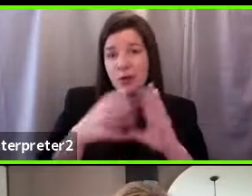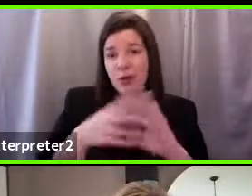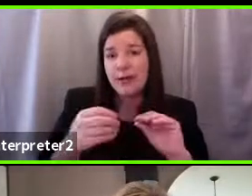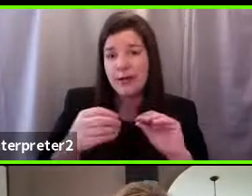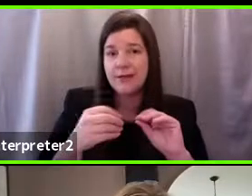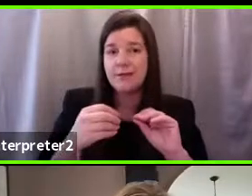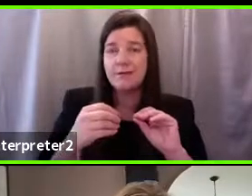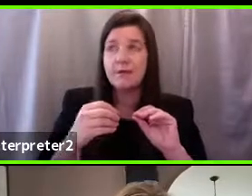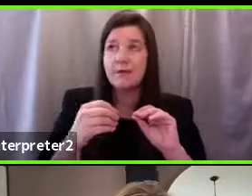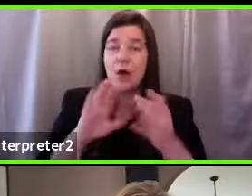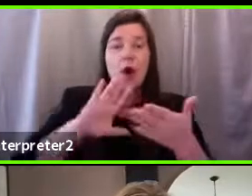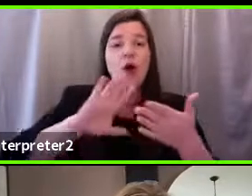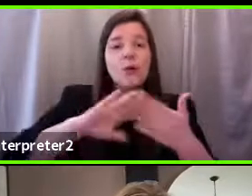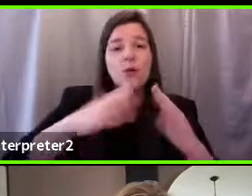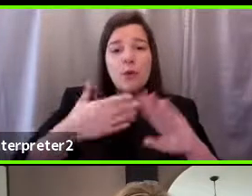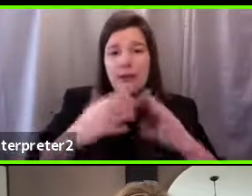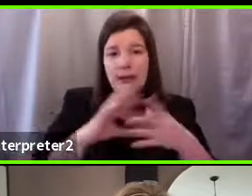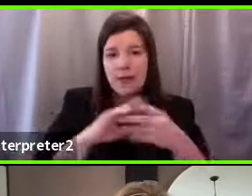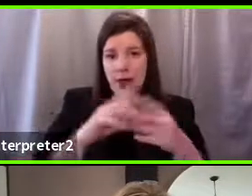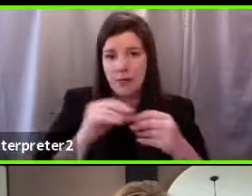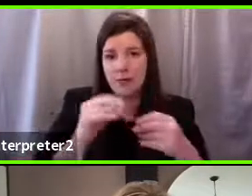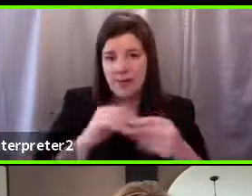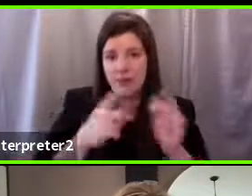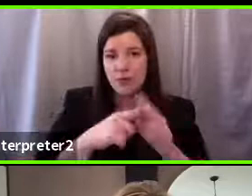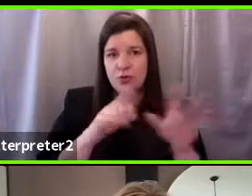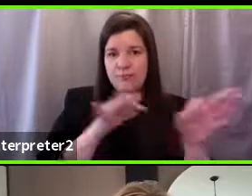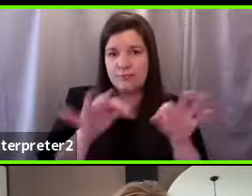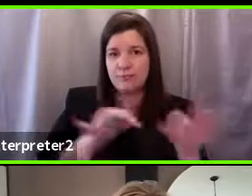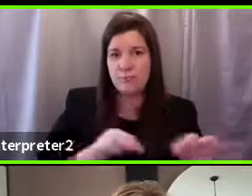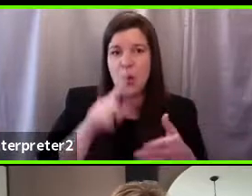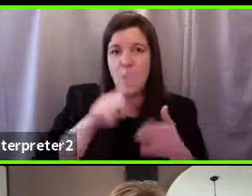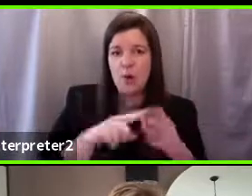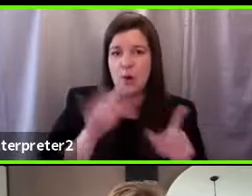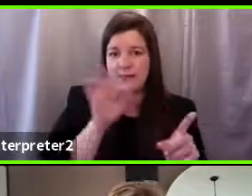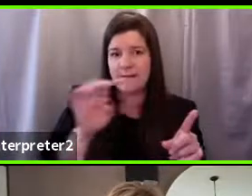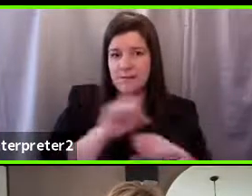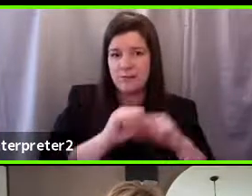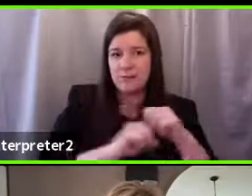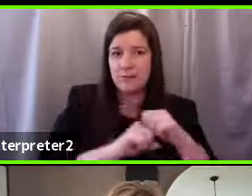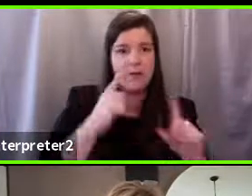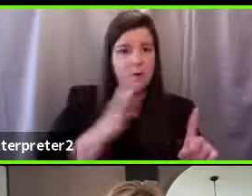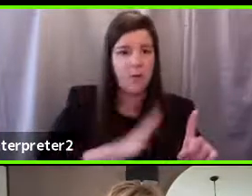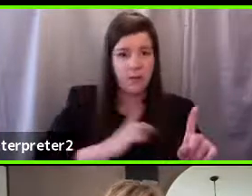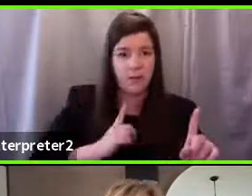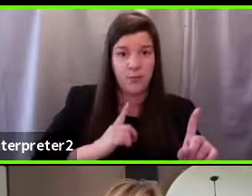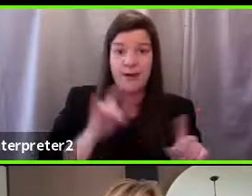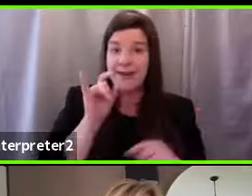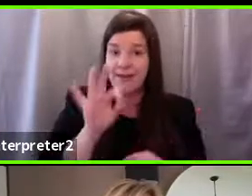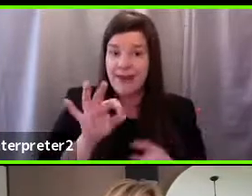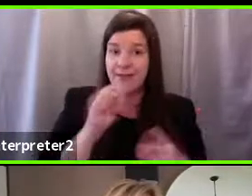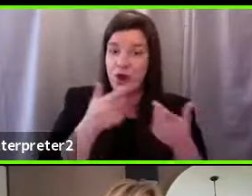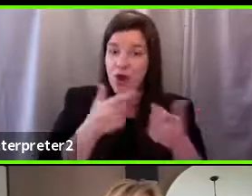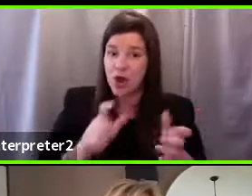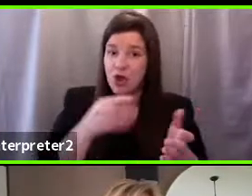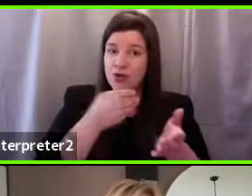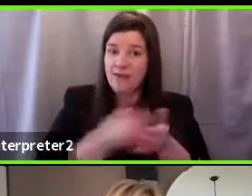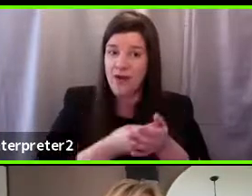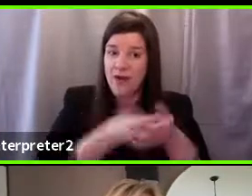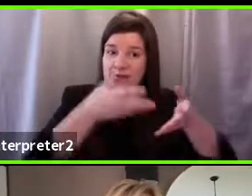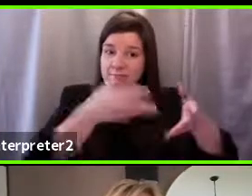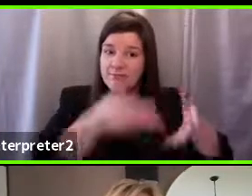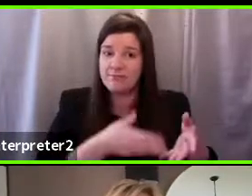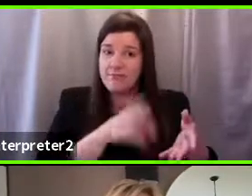to look at what the fee structure is with the board, because if there is a large fund balance, it may be that the board